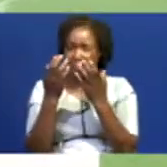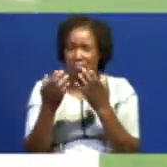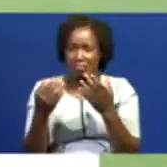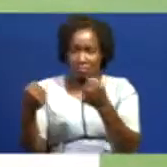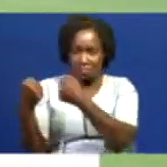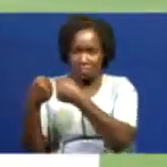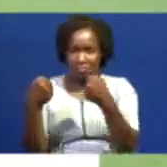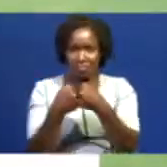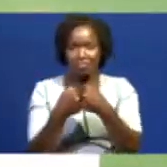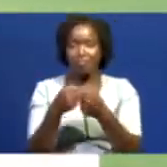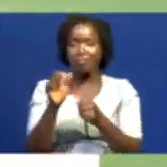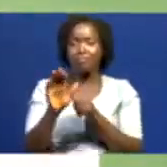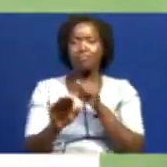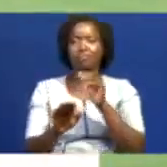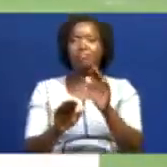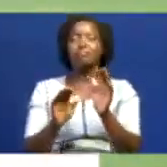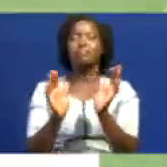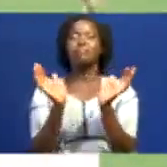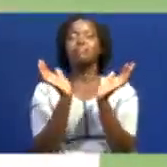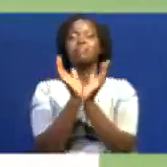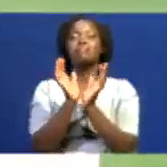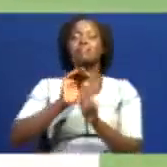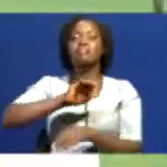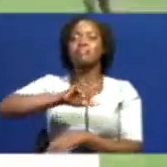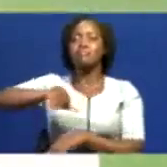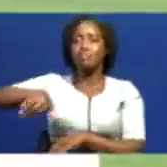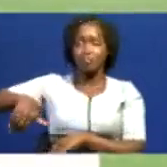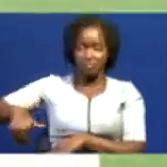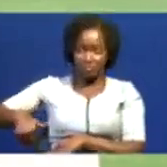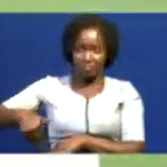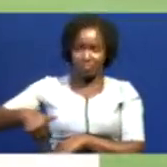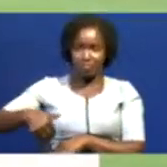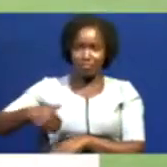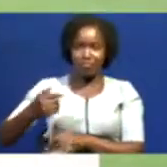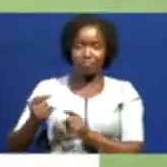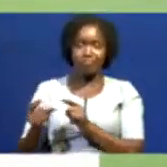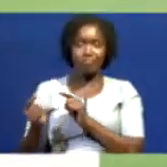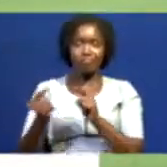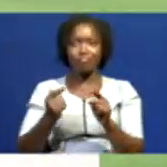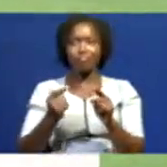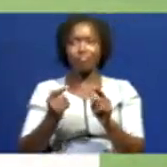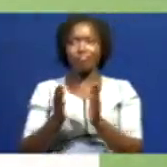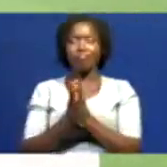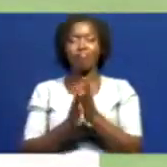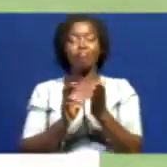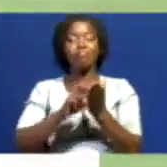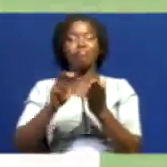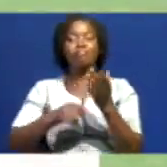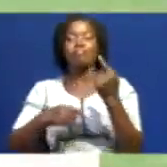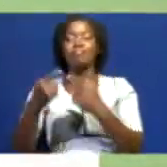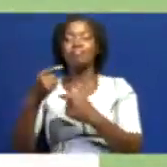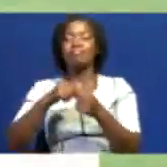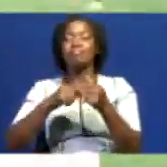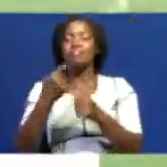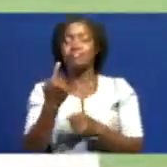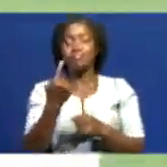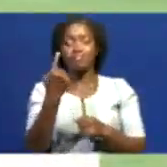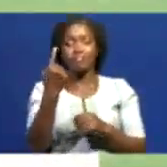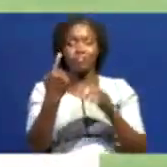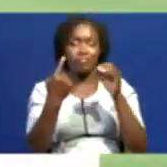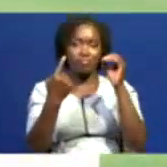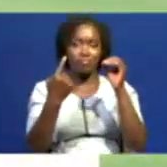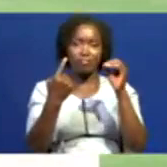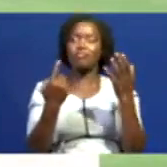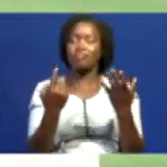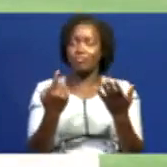at the Nyayo Stadium. Cameroon's indomitable Lionesses came into this match with an upper hand after winning the first leg 1-0 last Friday in